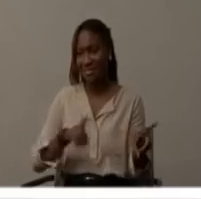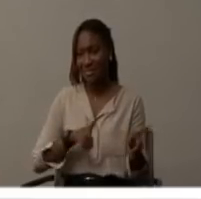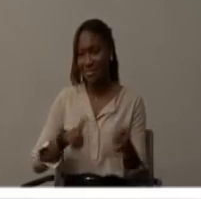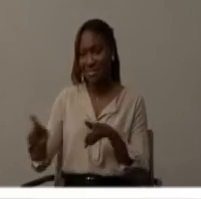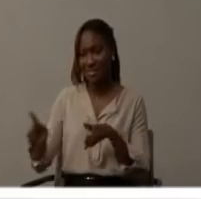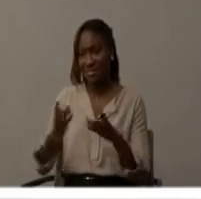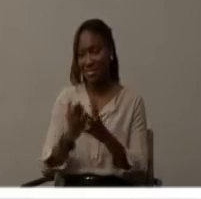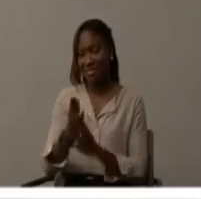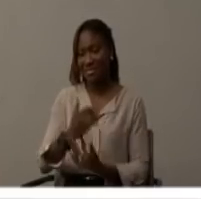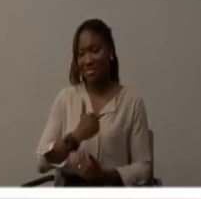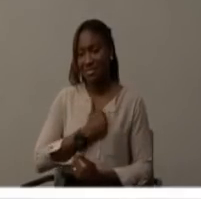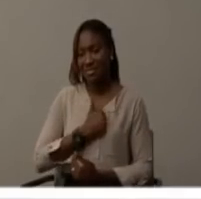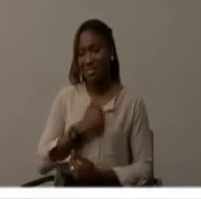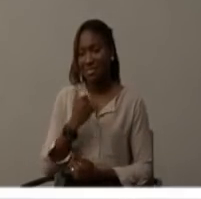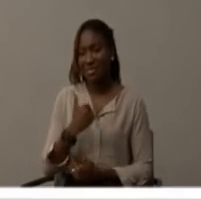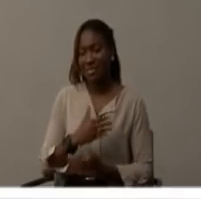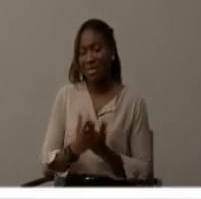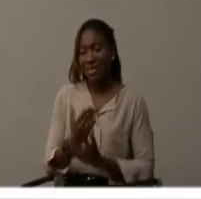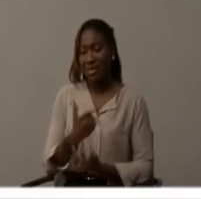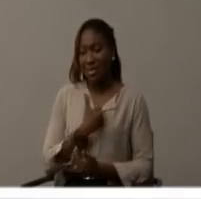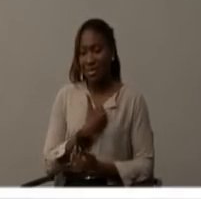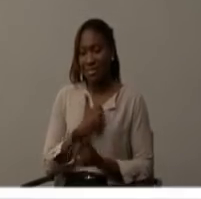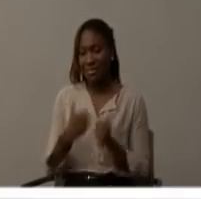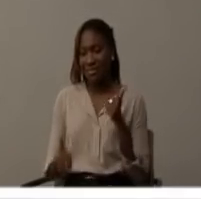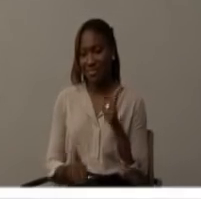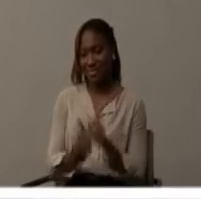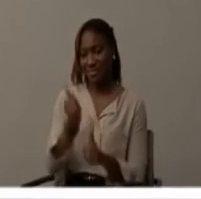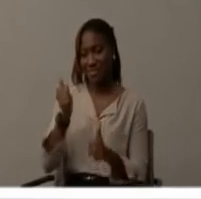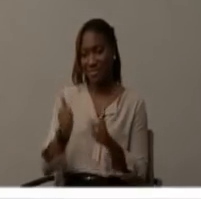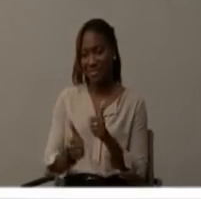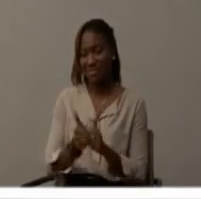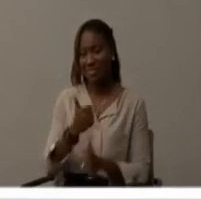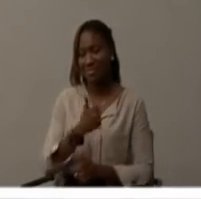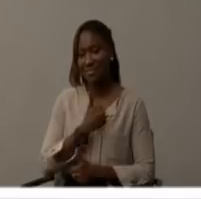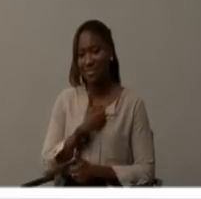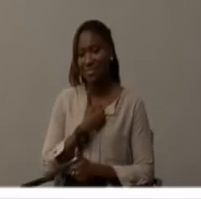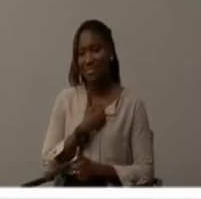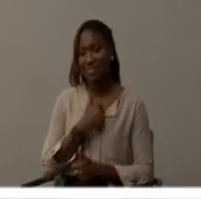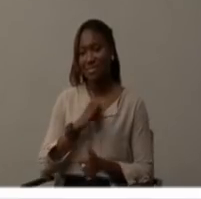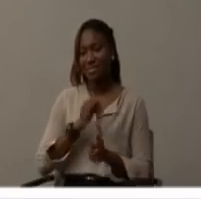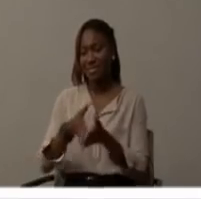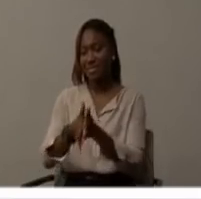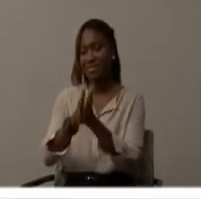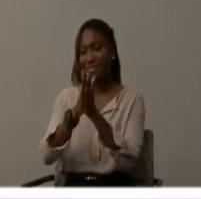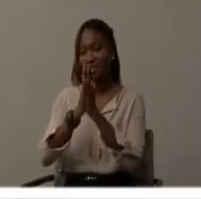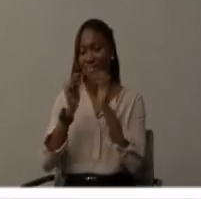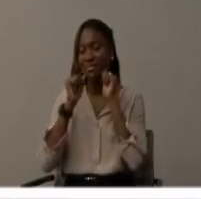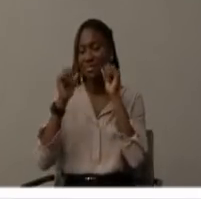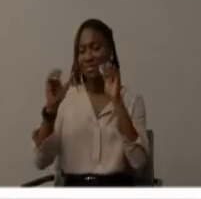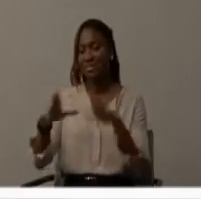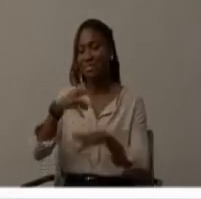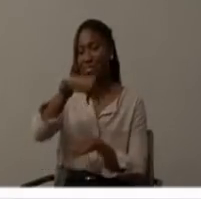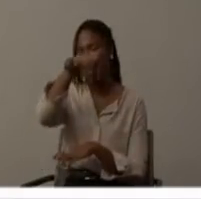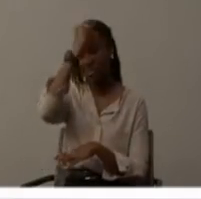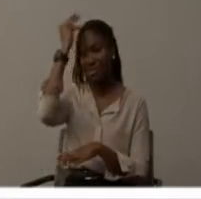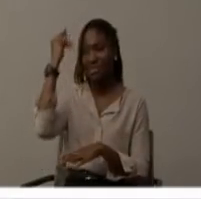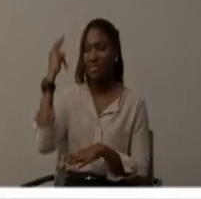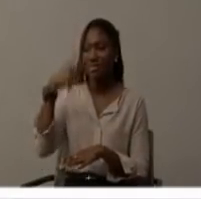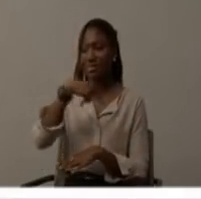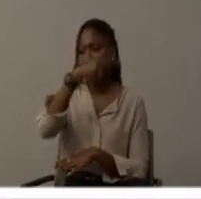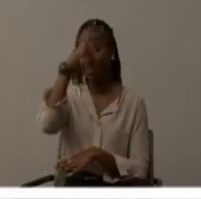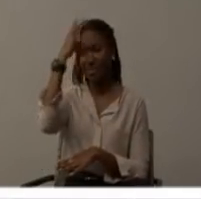do, through my fault, through my fault, through my most grievous fault. Therefore I ask, Blessed